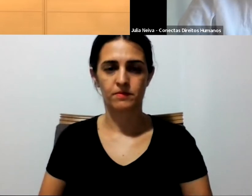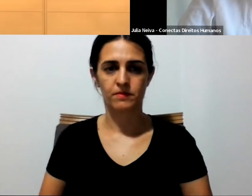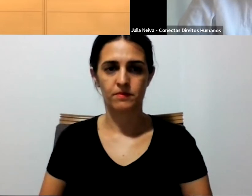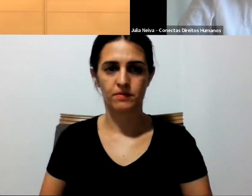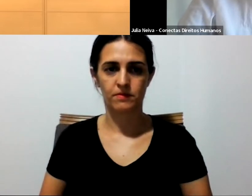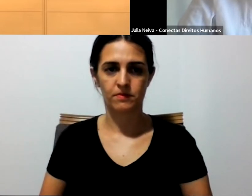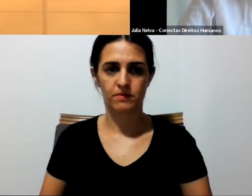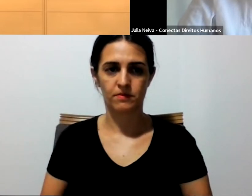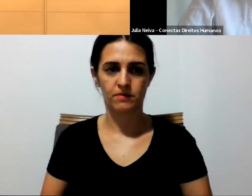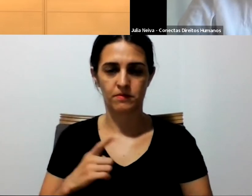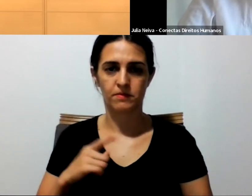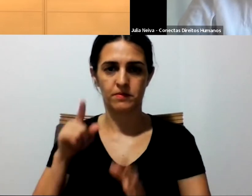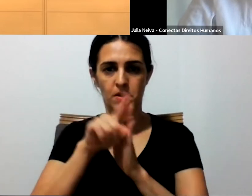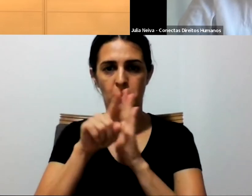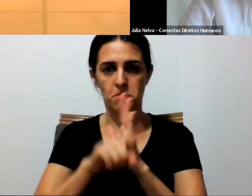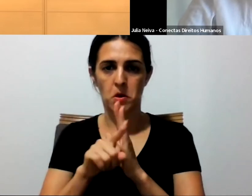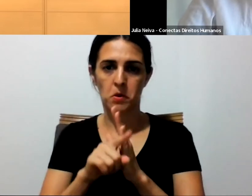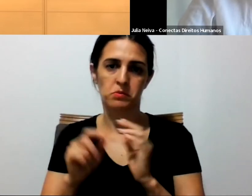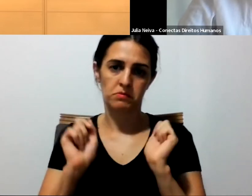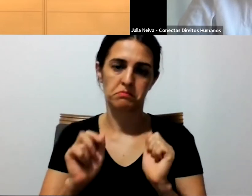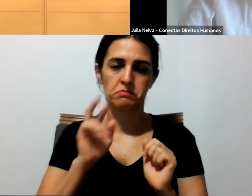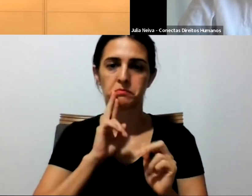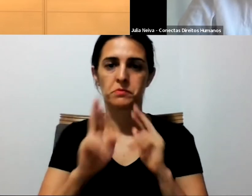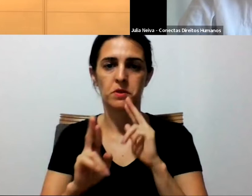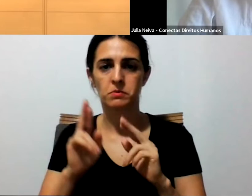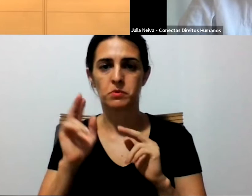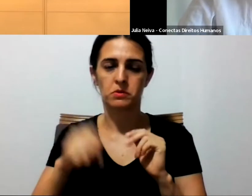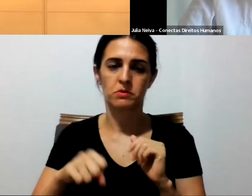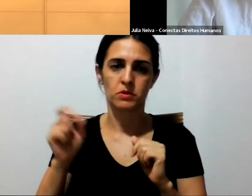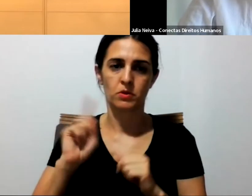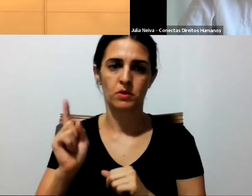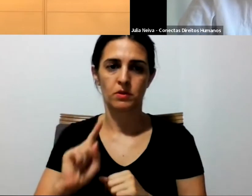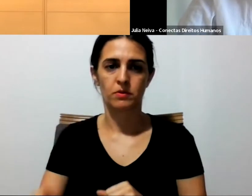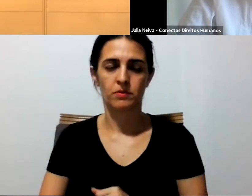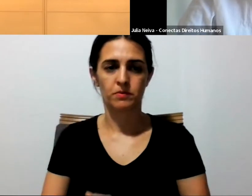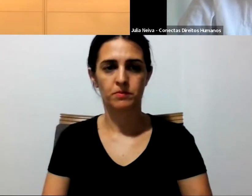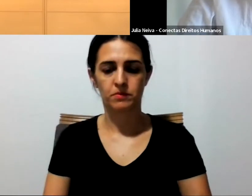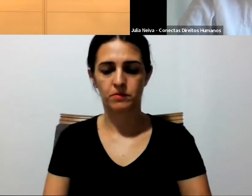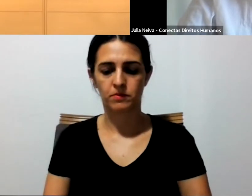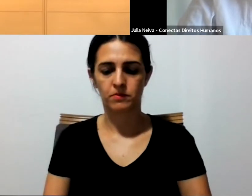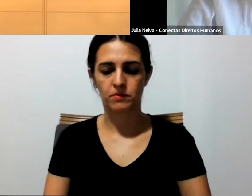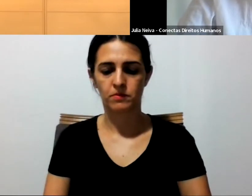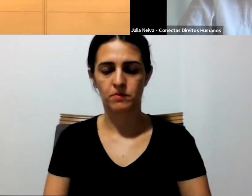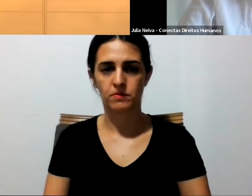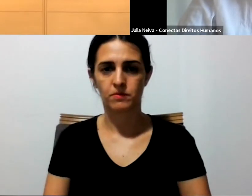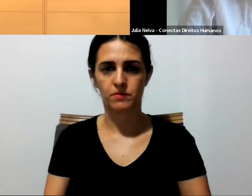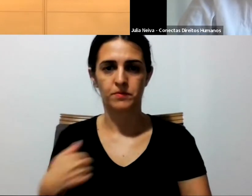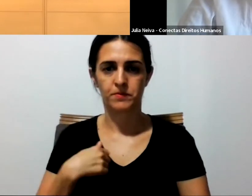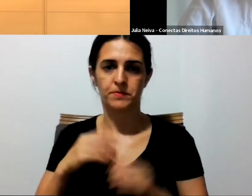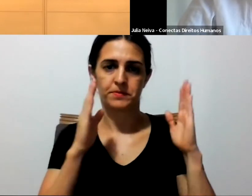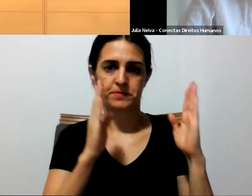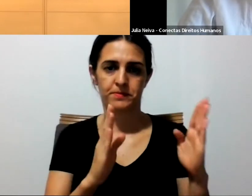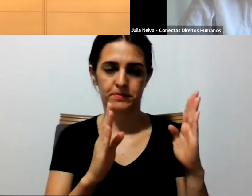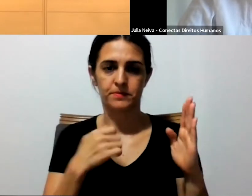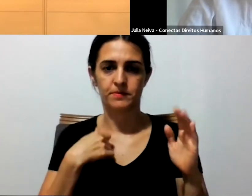about 70% of the recommendations were considered okay, we already fulfill. Of course, one